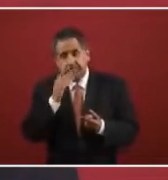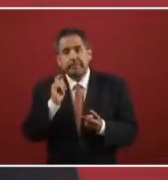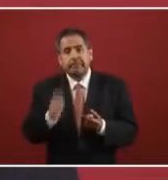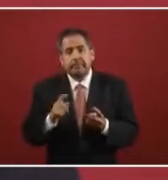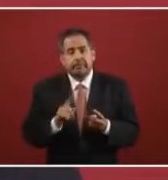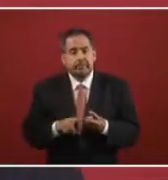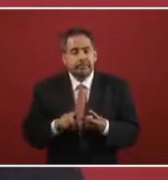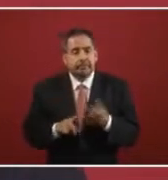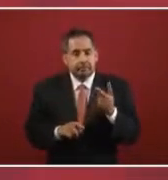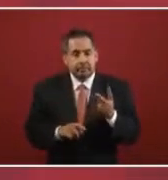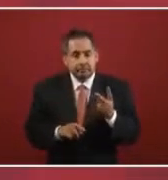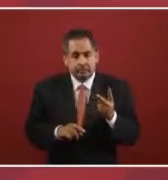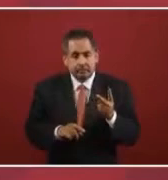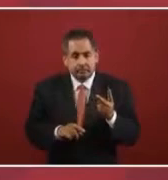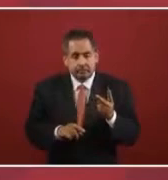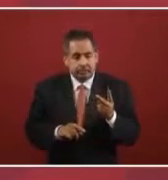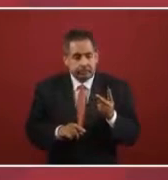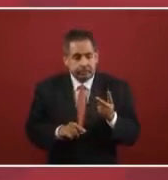say que